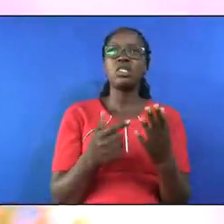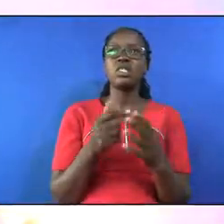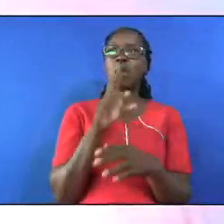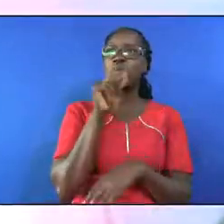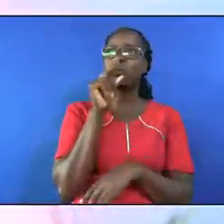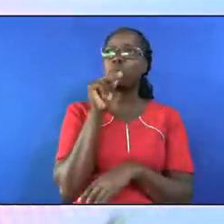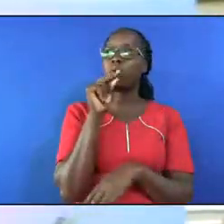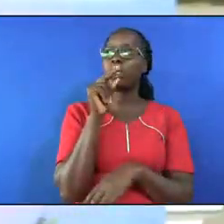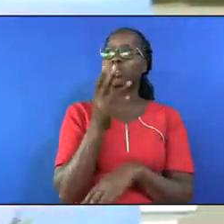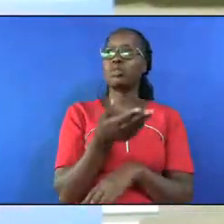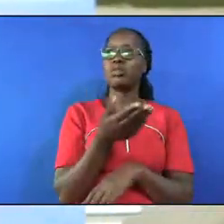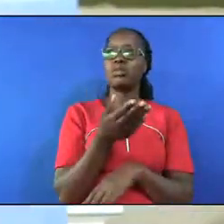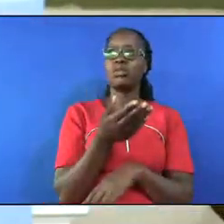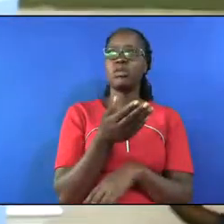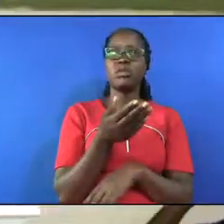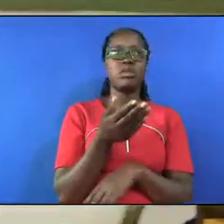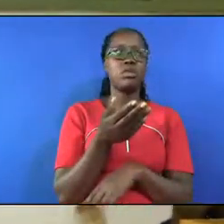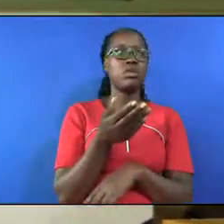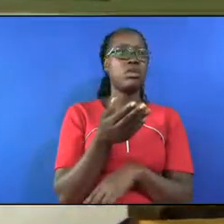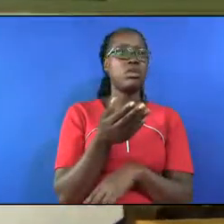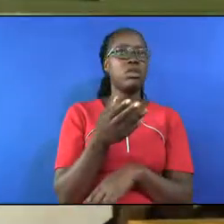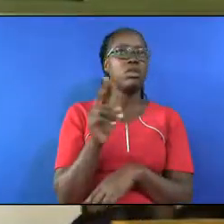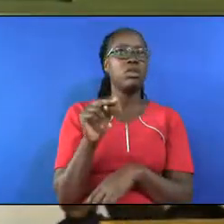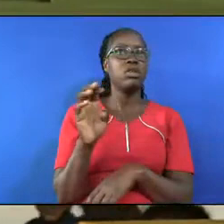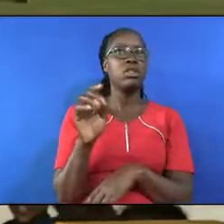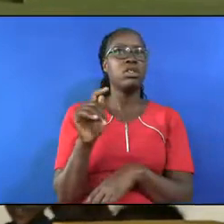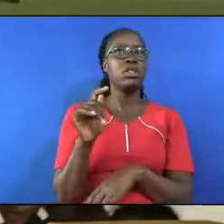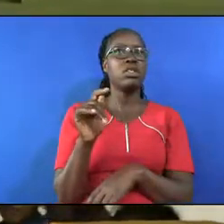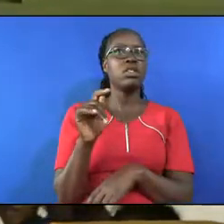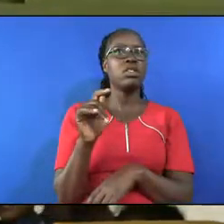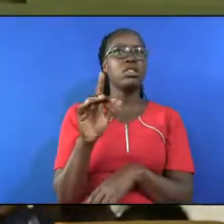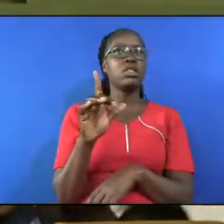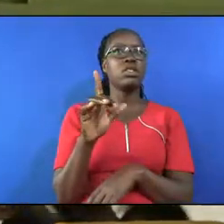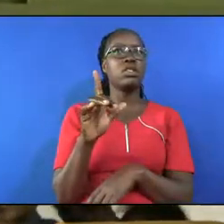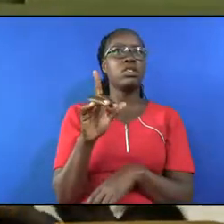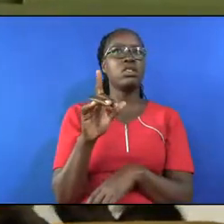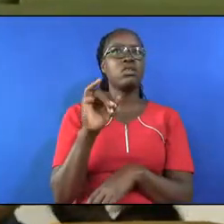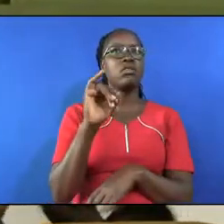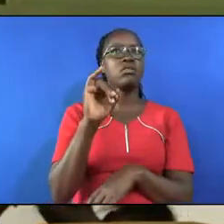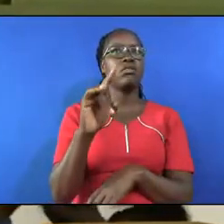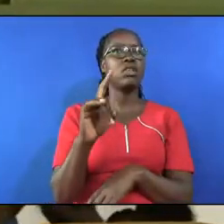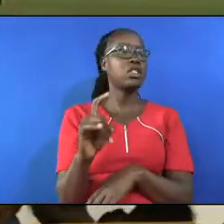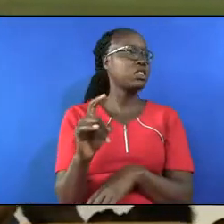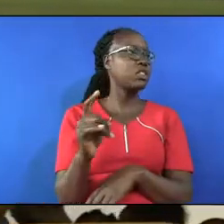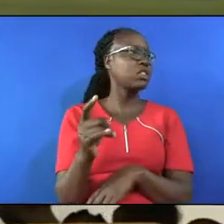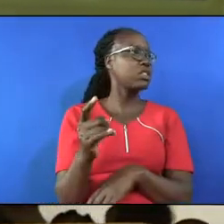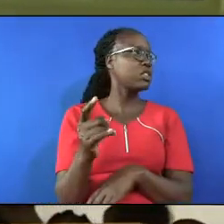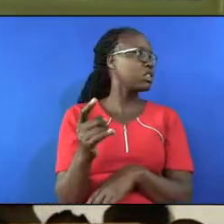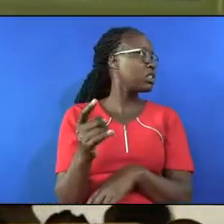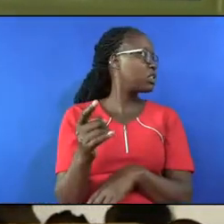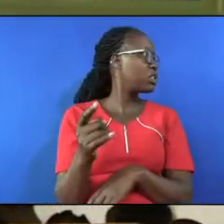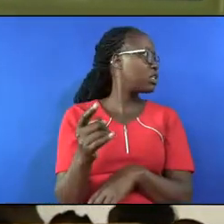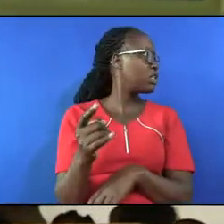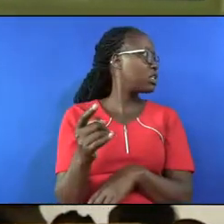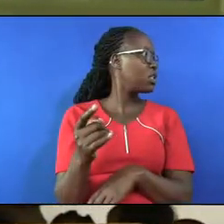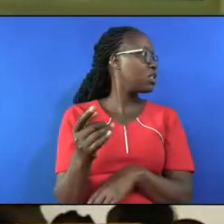else? Netflix? What else? Dora. YouTube? Dora?